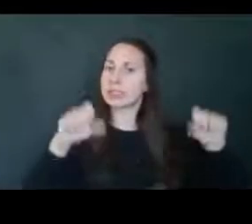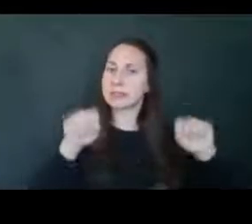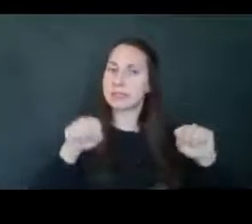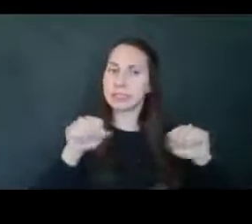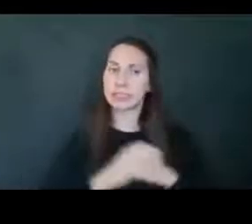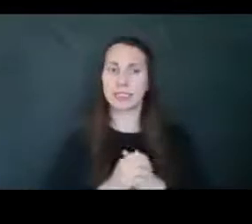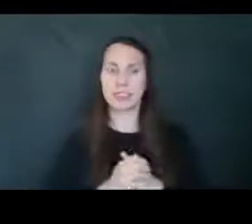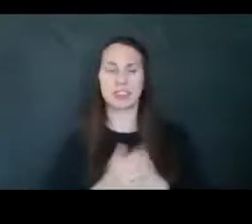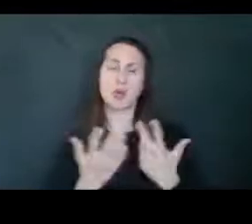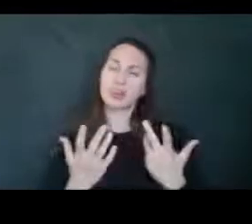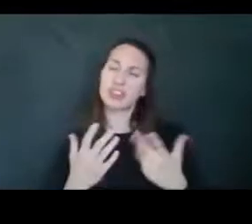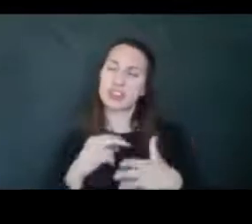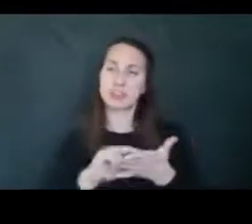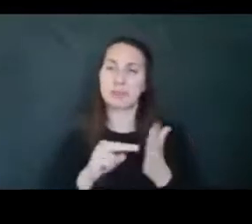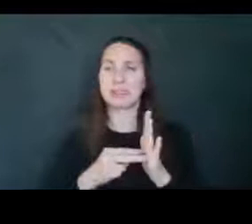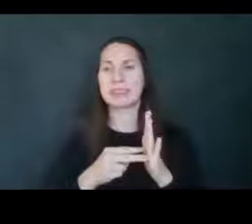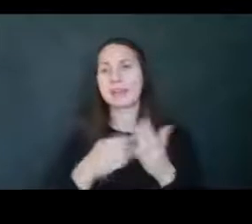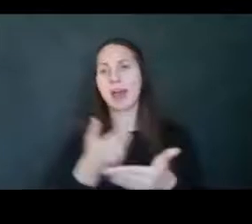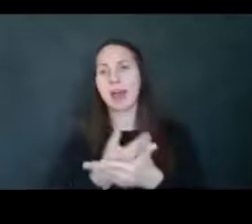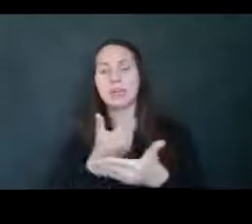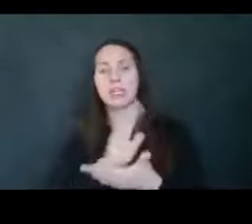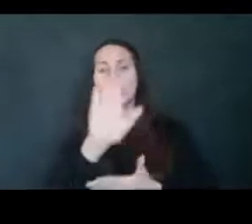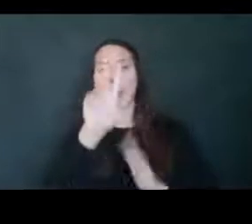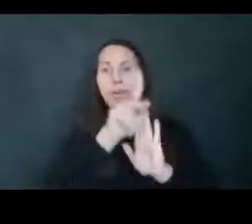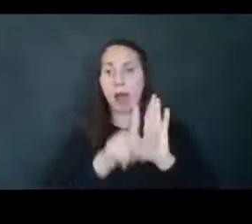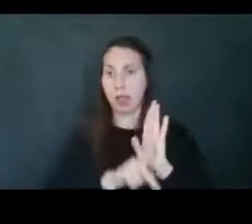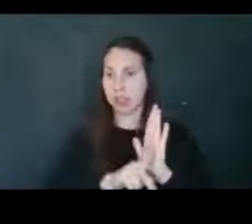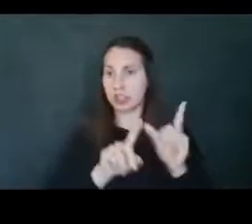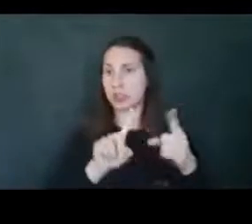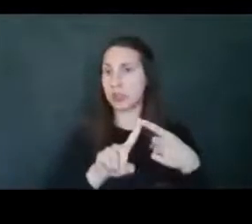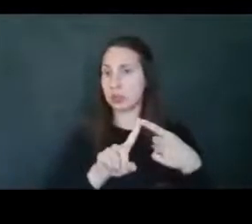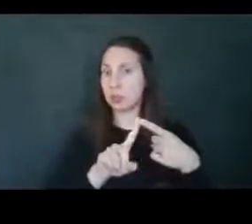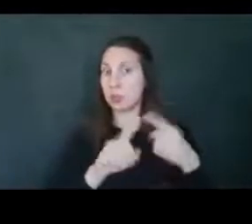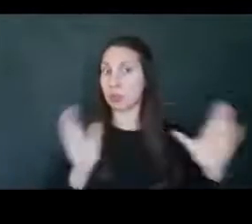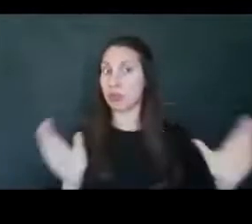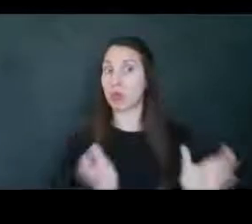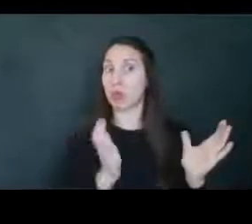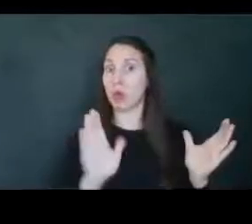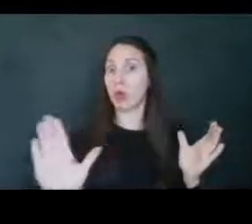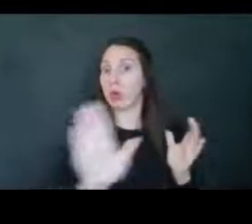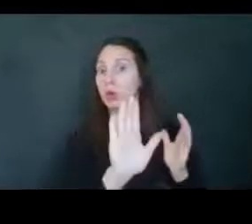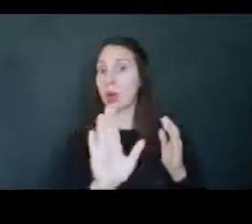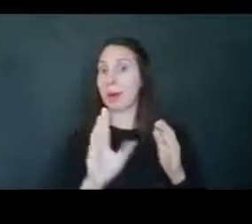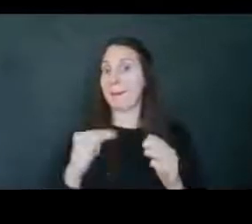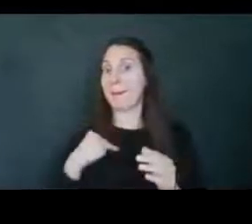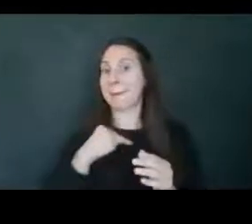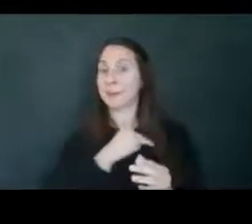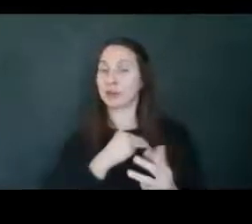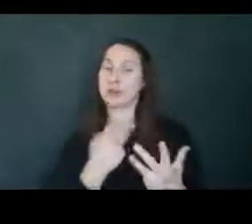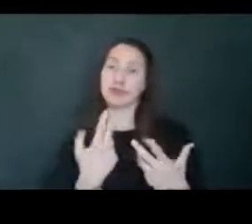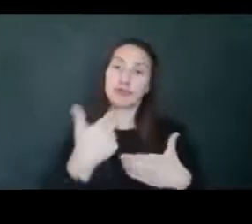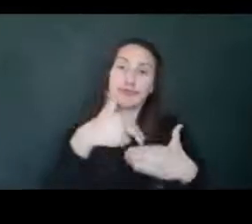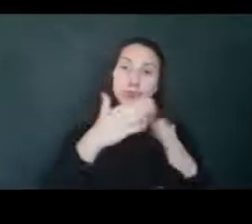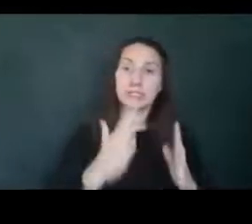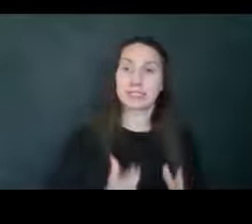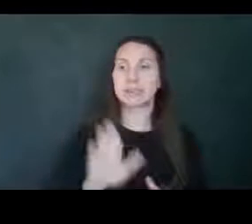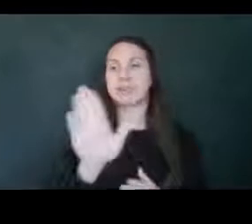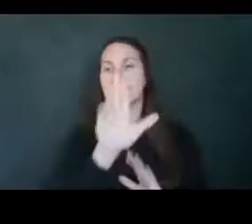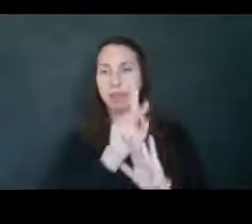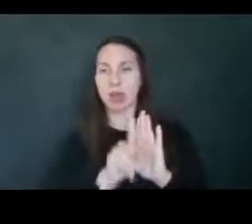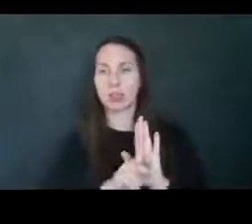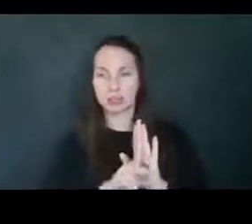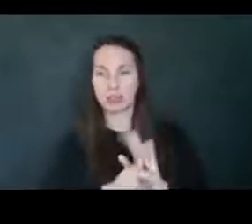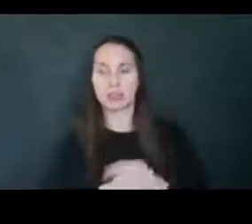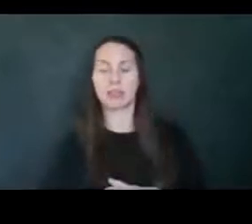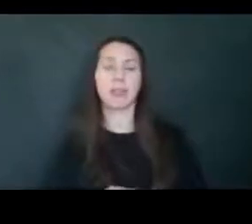organization's policies to promote your constituencies' accessibility. This helps to front load information about accessibility